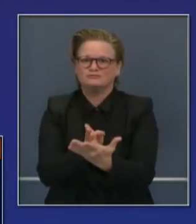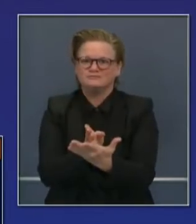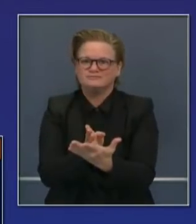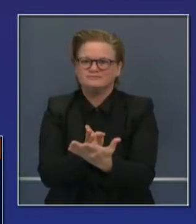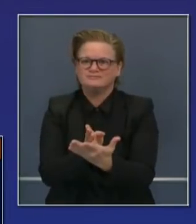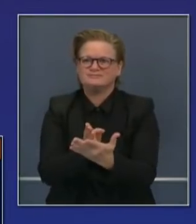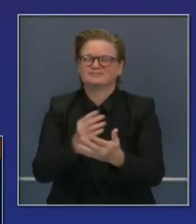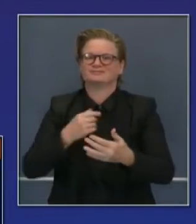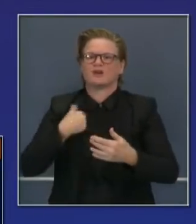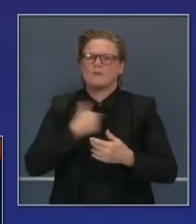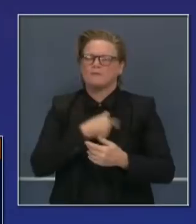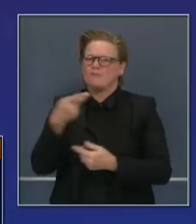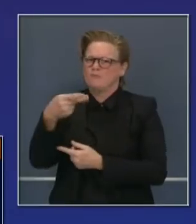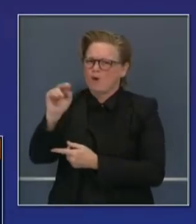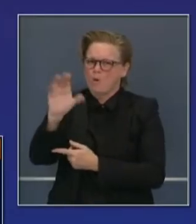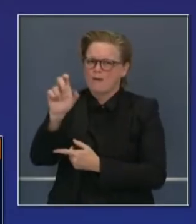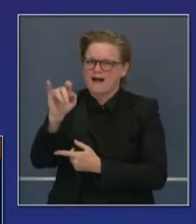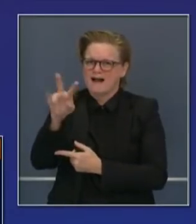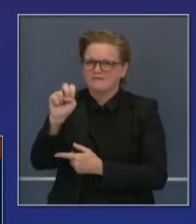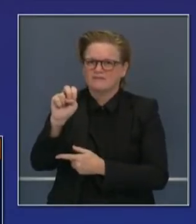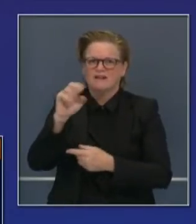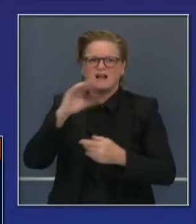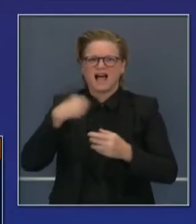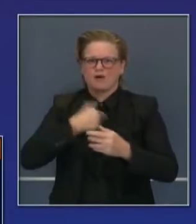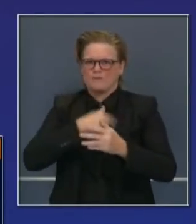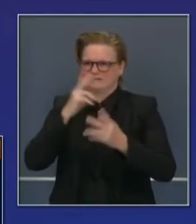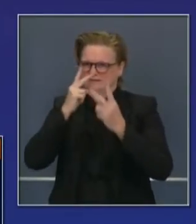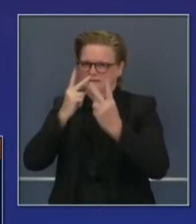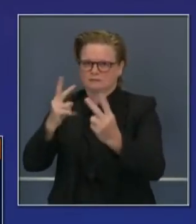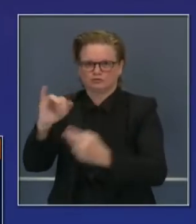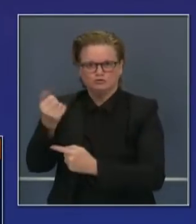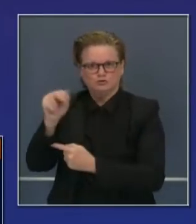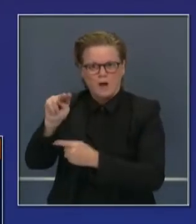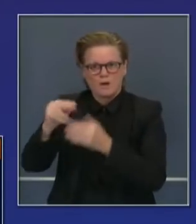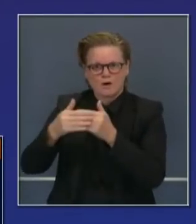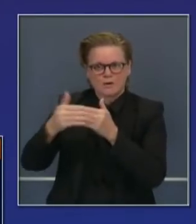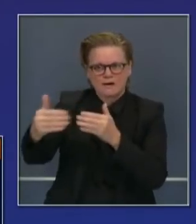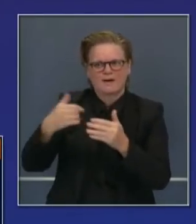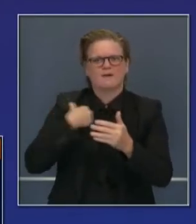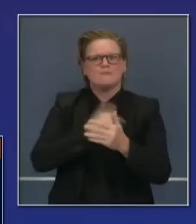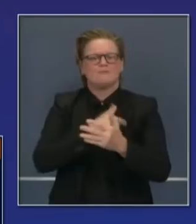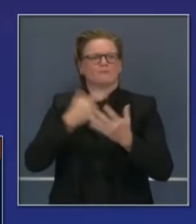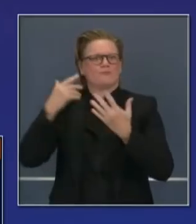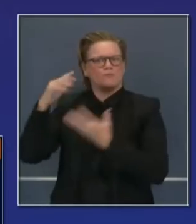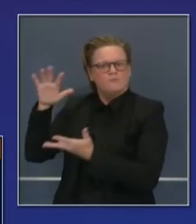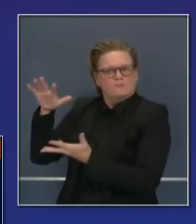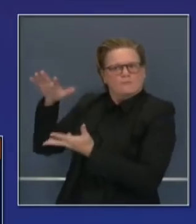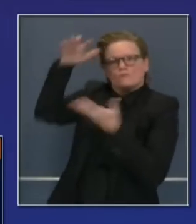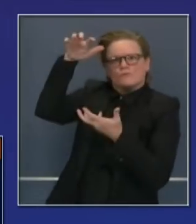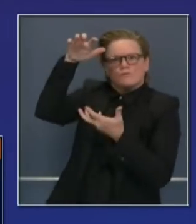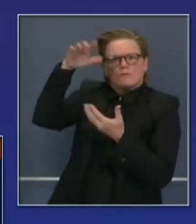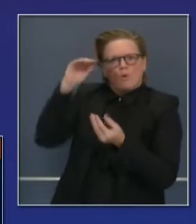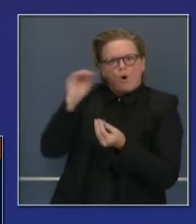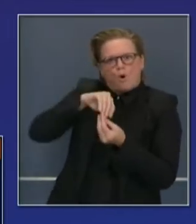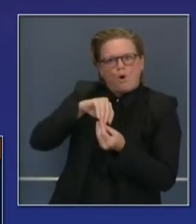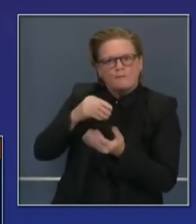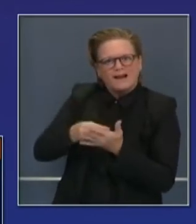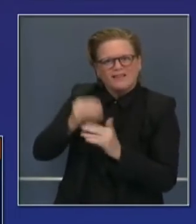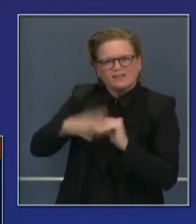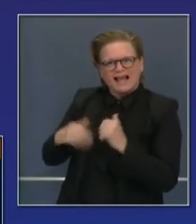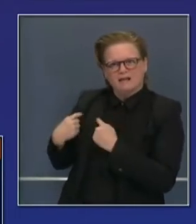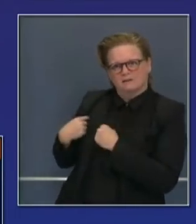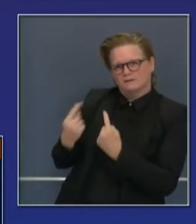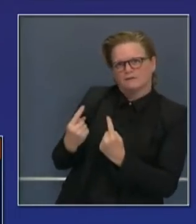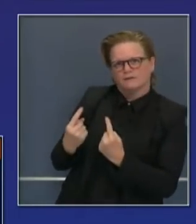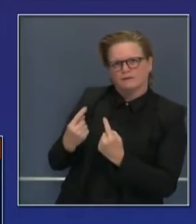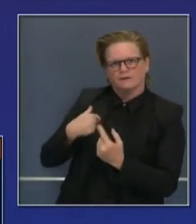in January, working with the legislature to advance more supports. All of this, again, that we announced this week is a bridge